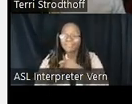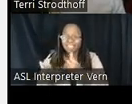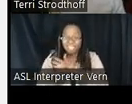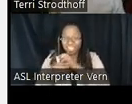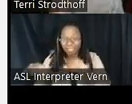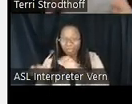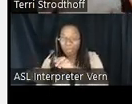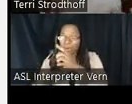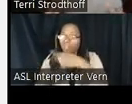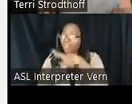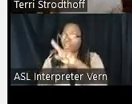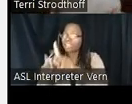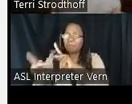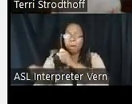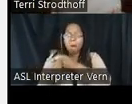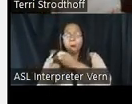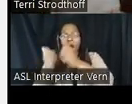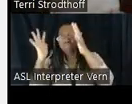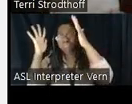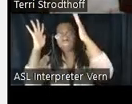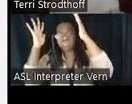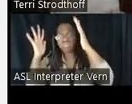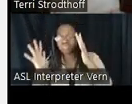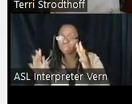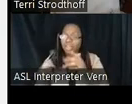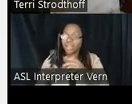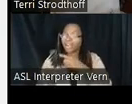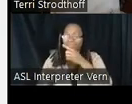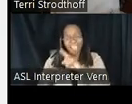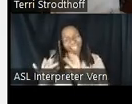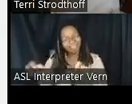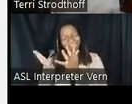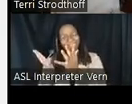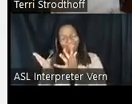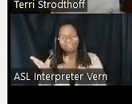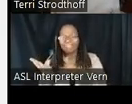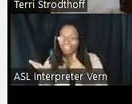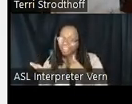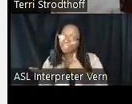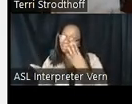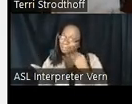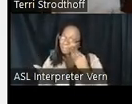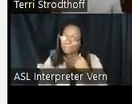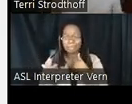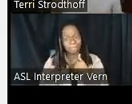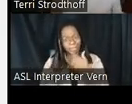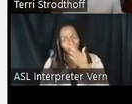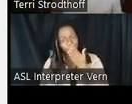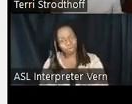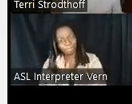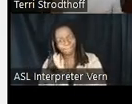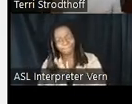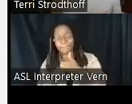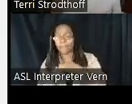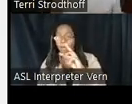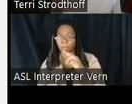capable. People are relish me. I'm having the experience I'm enough and I'm whole. And we grow in those